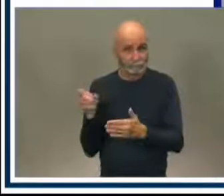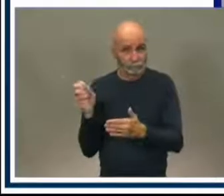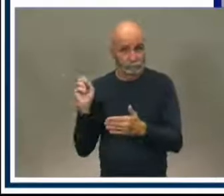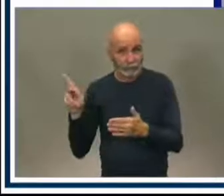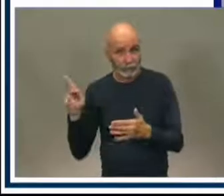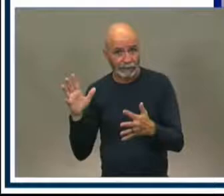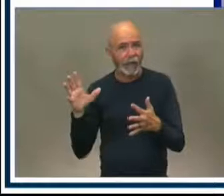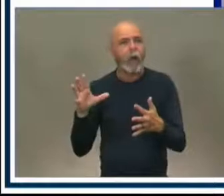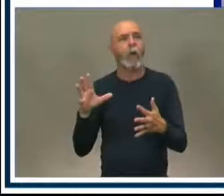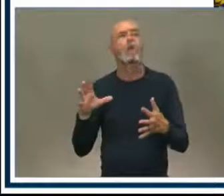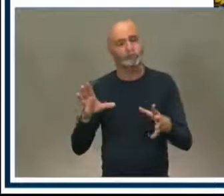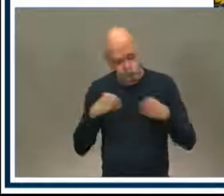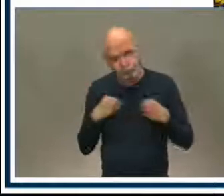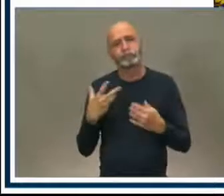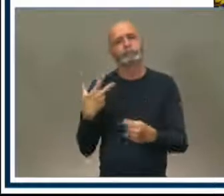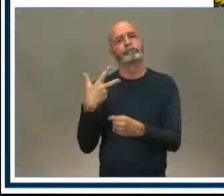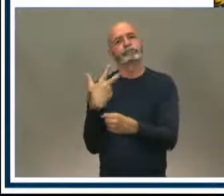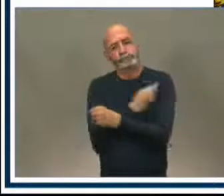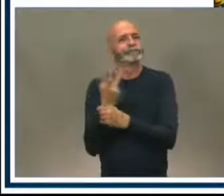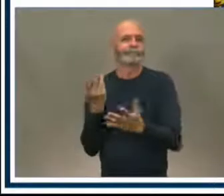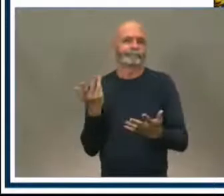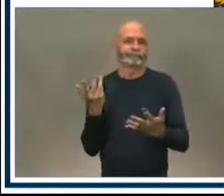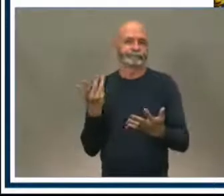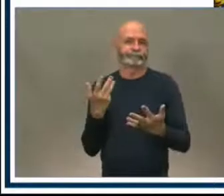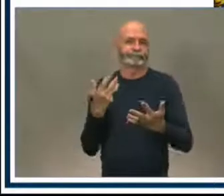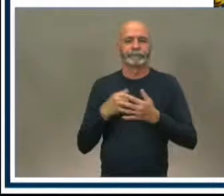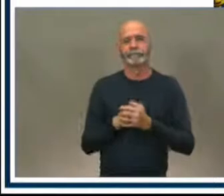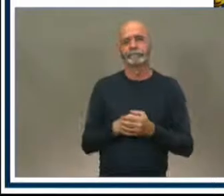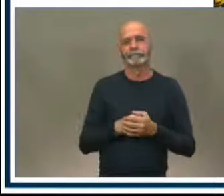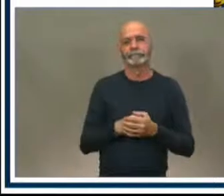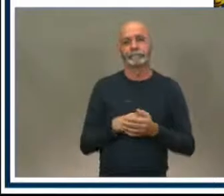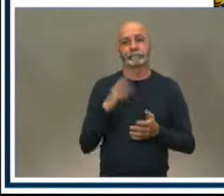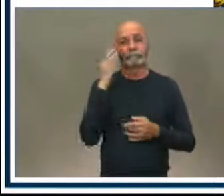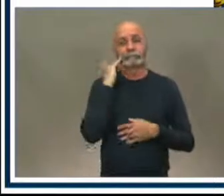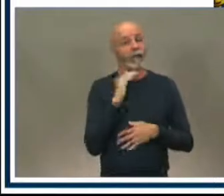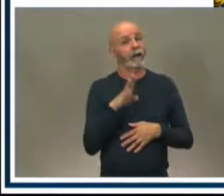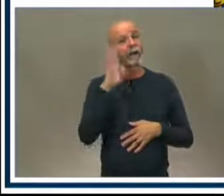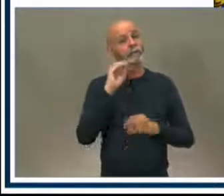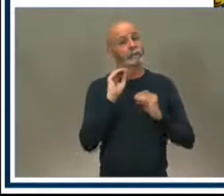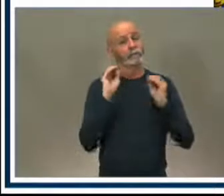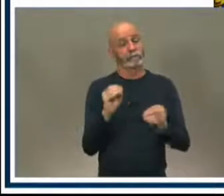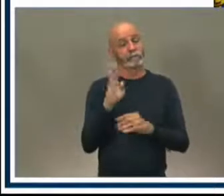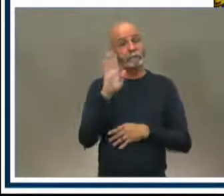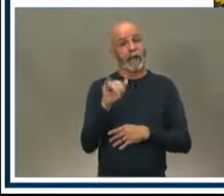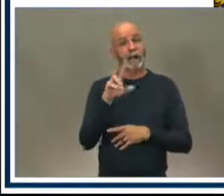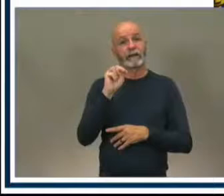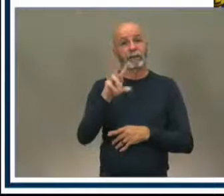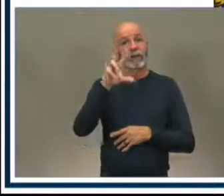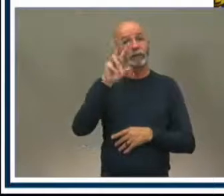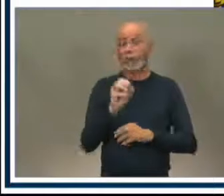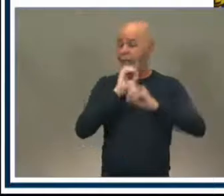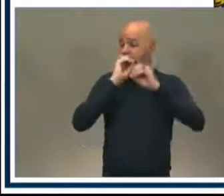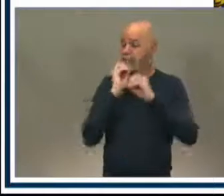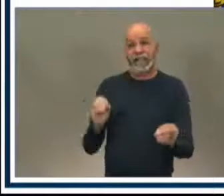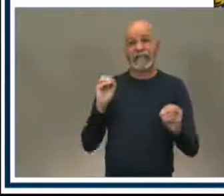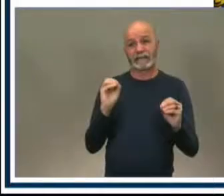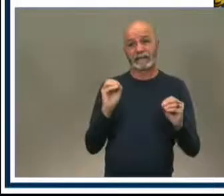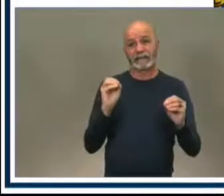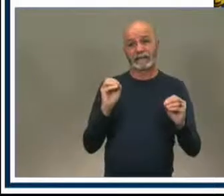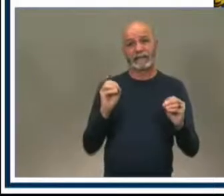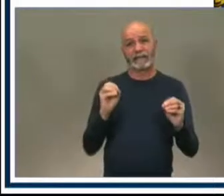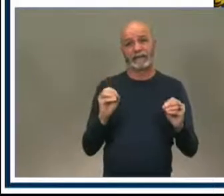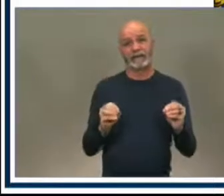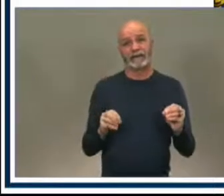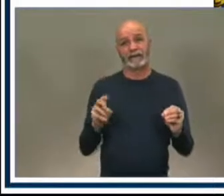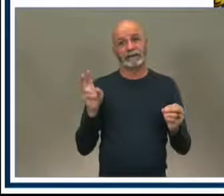vaccination. You have to get back, except that if you don't have one shot by the 30th, you'll be placed on leave. But you can take action if you are placed on leave.